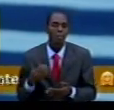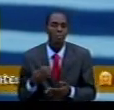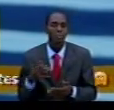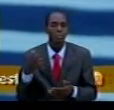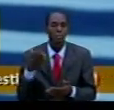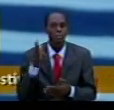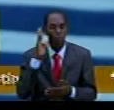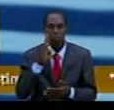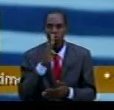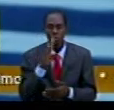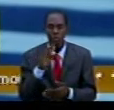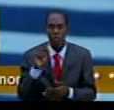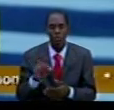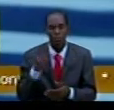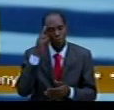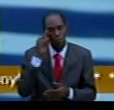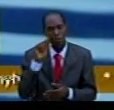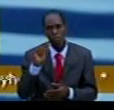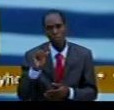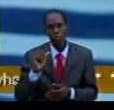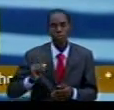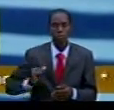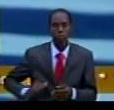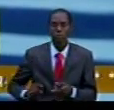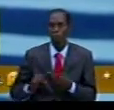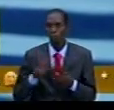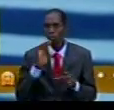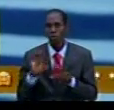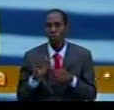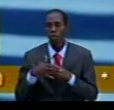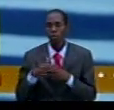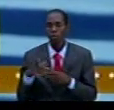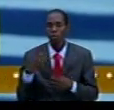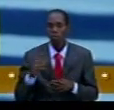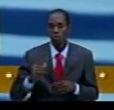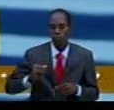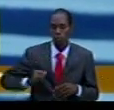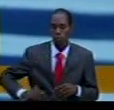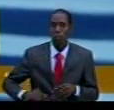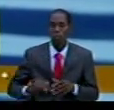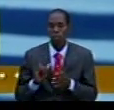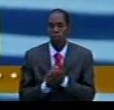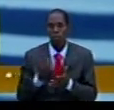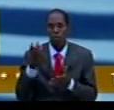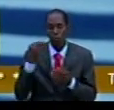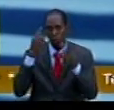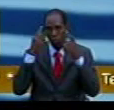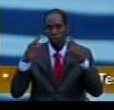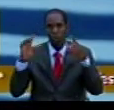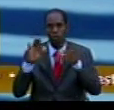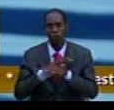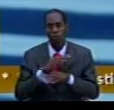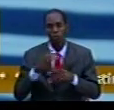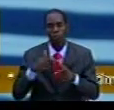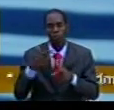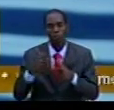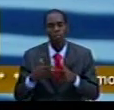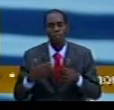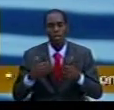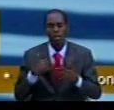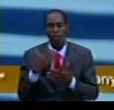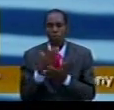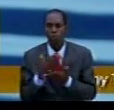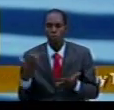will be done. So after the surgery, which was successful, later I started having some reactions